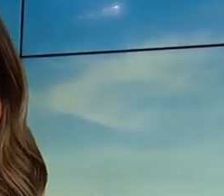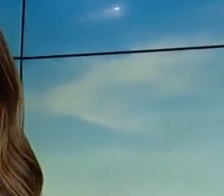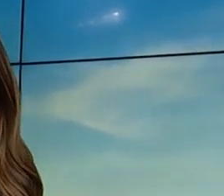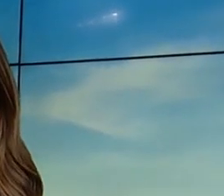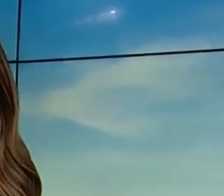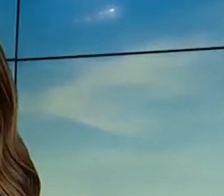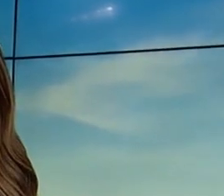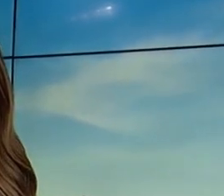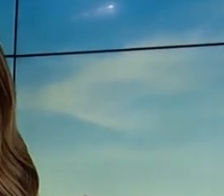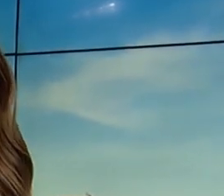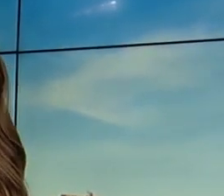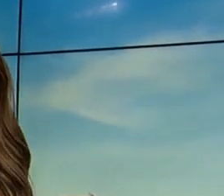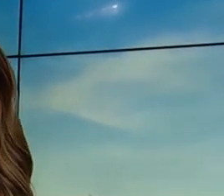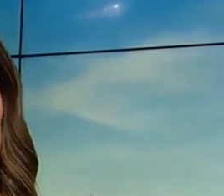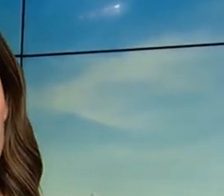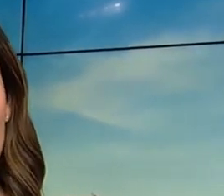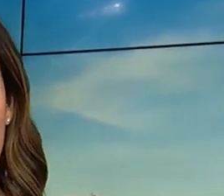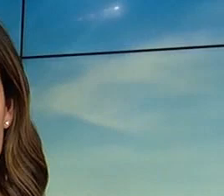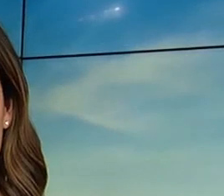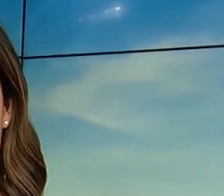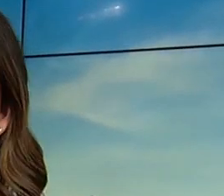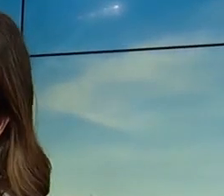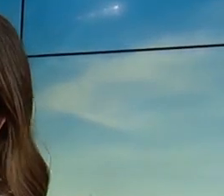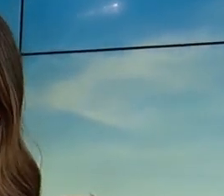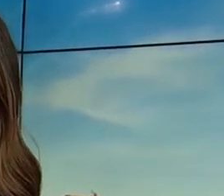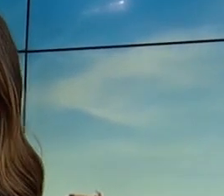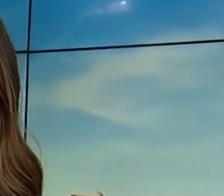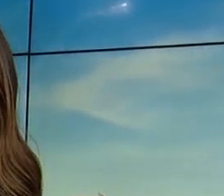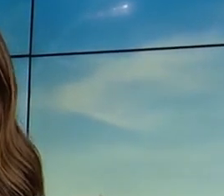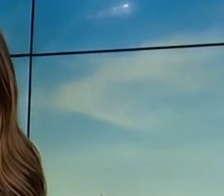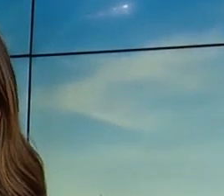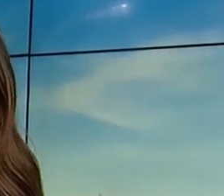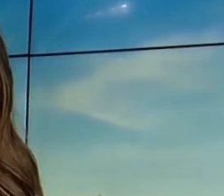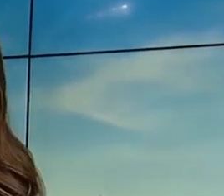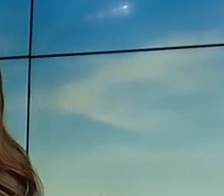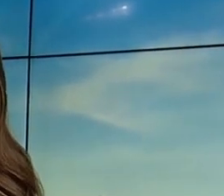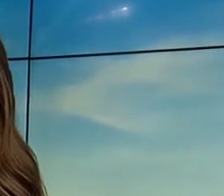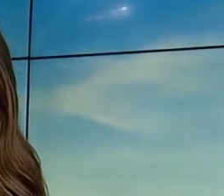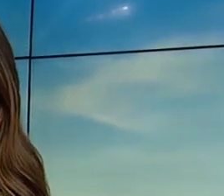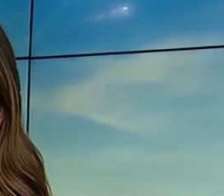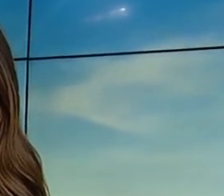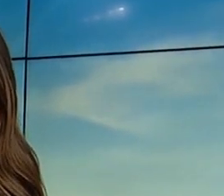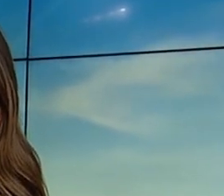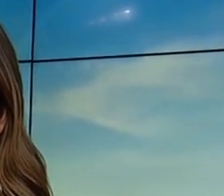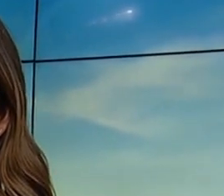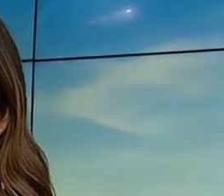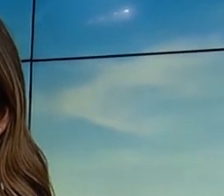Hey, if you like that video, be sure to subscribe to our ABC7 Chicago YouTube channel.